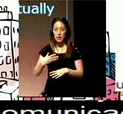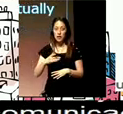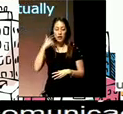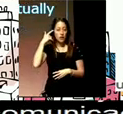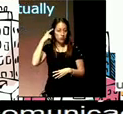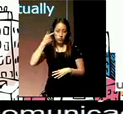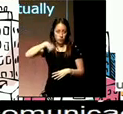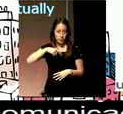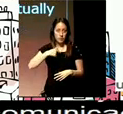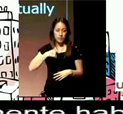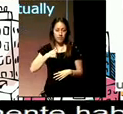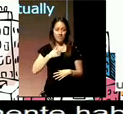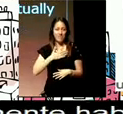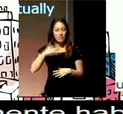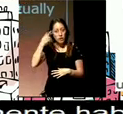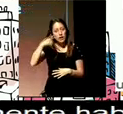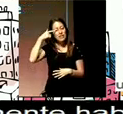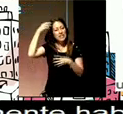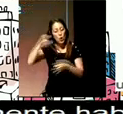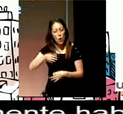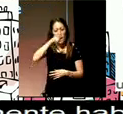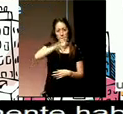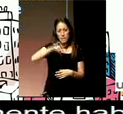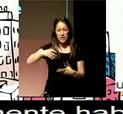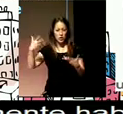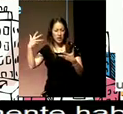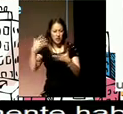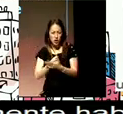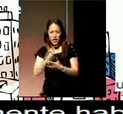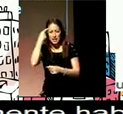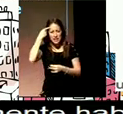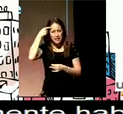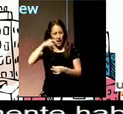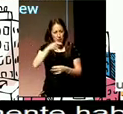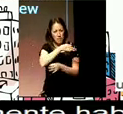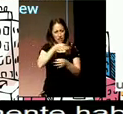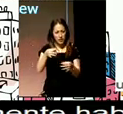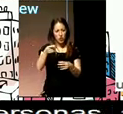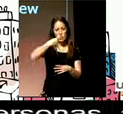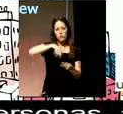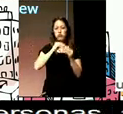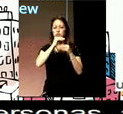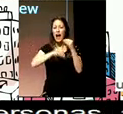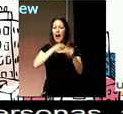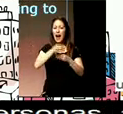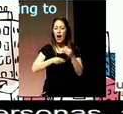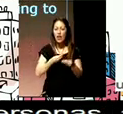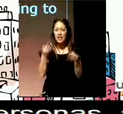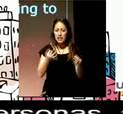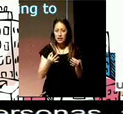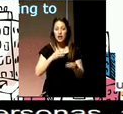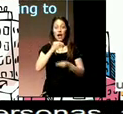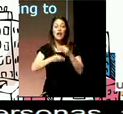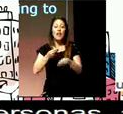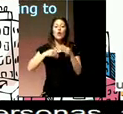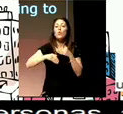the tourists and visitors alike knew what was going to happen and when it was going to happen. So I suppose, what would I say the